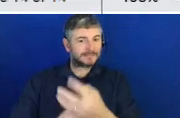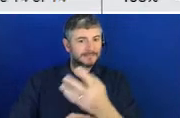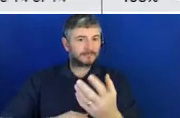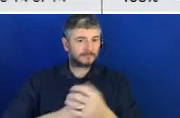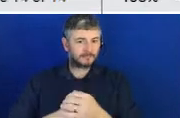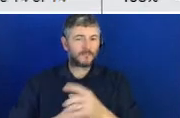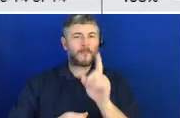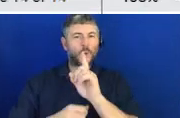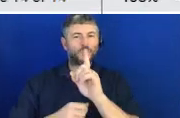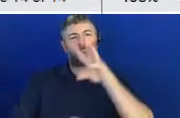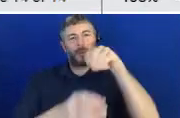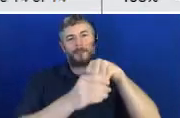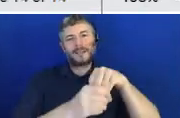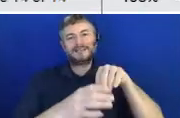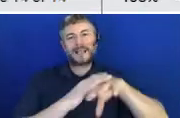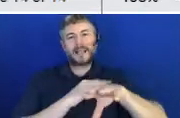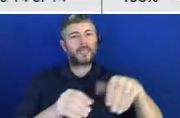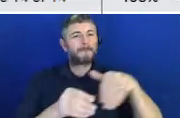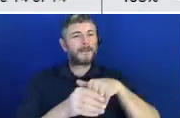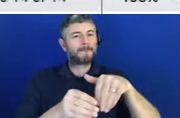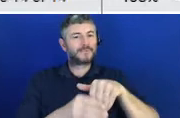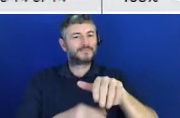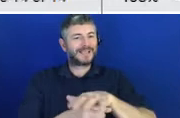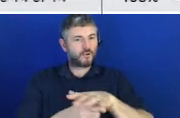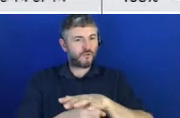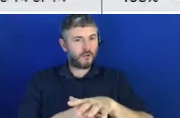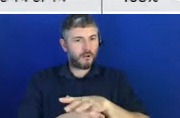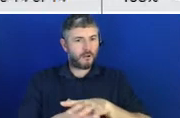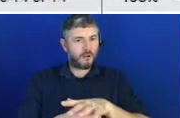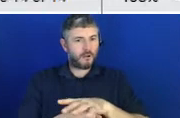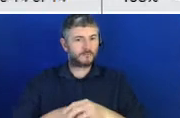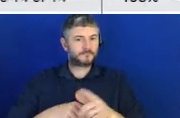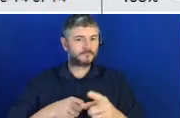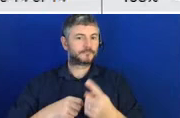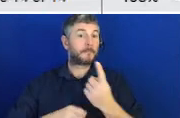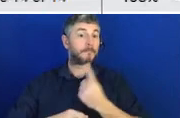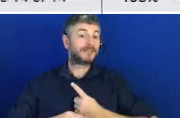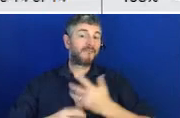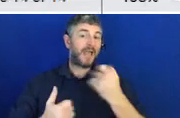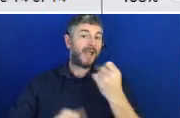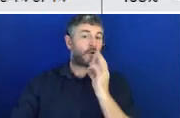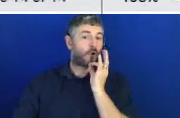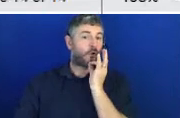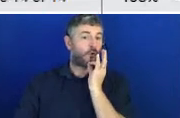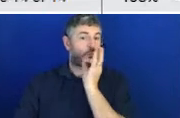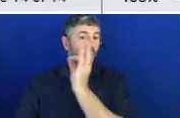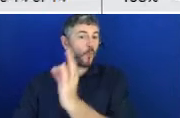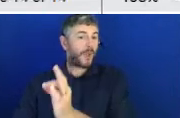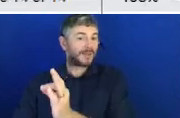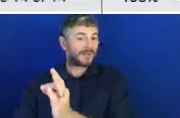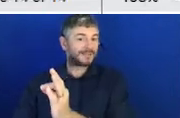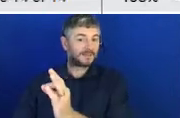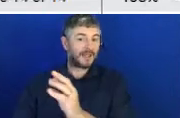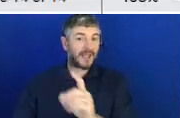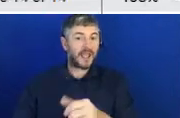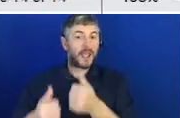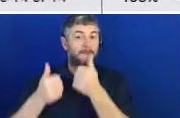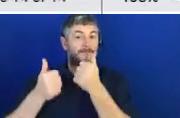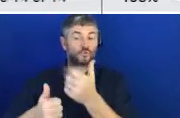the members area at ERSA. I've also got a request that it'd be really good to have a session on this at